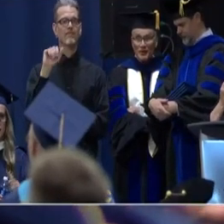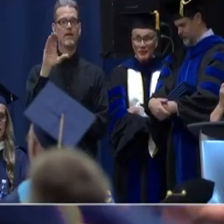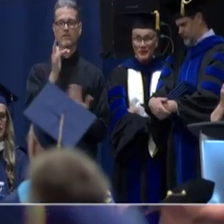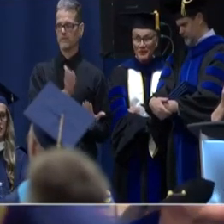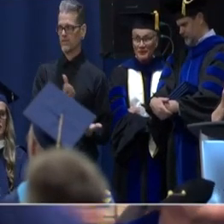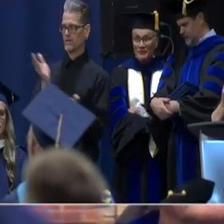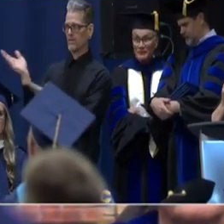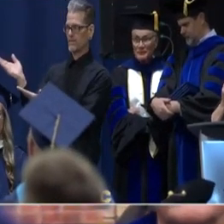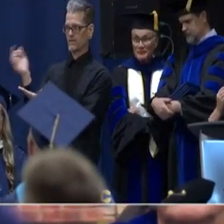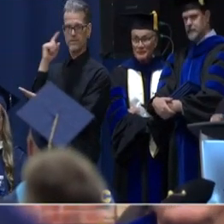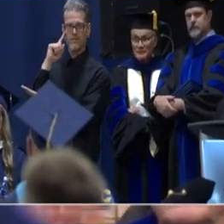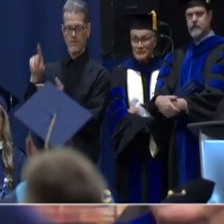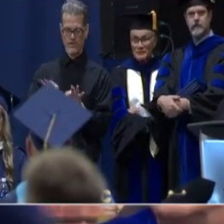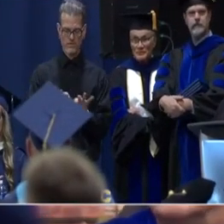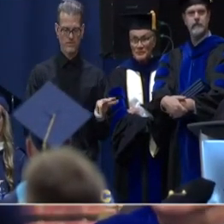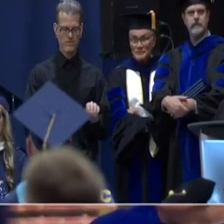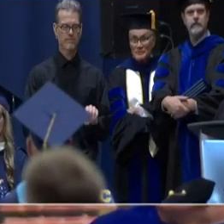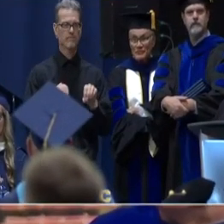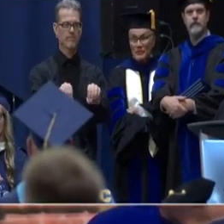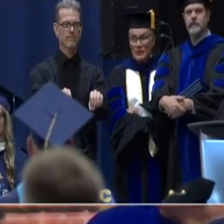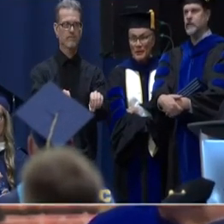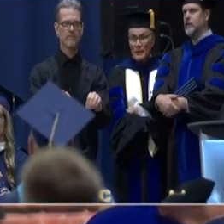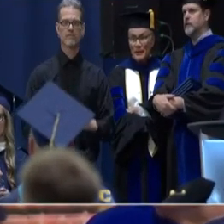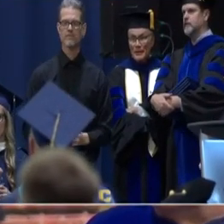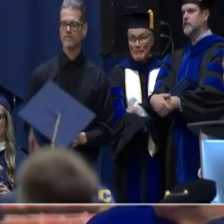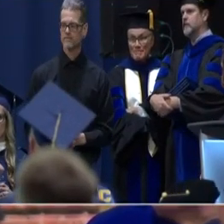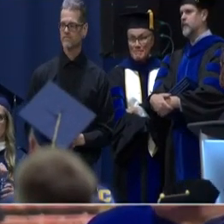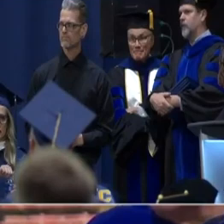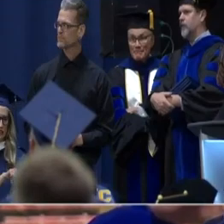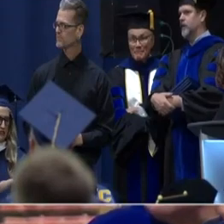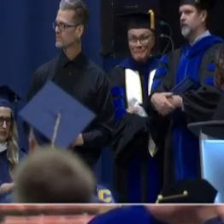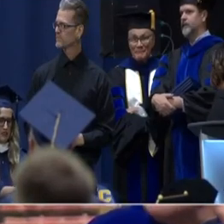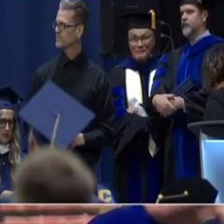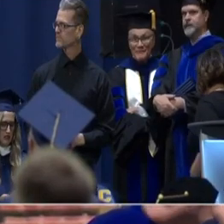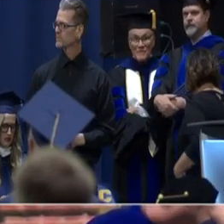to you for the conferring of the degree.